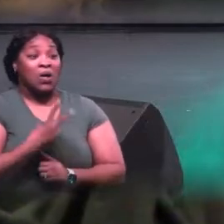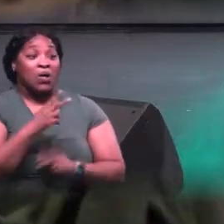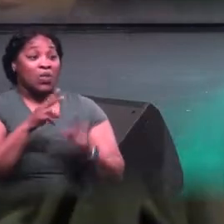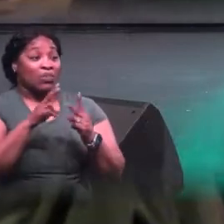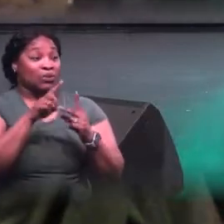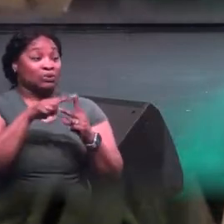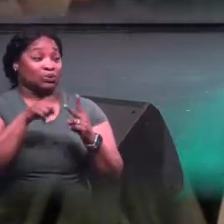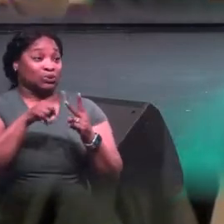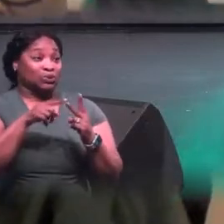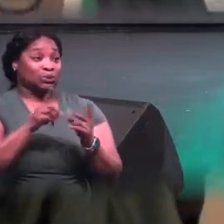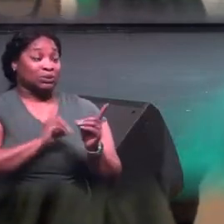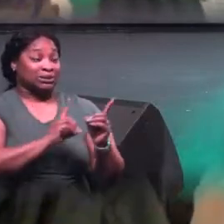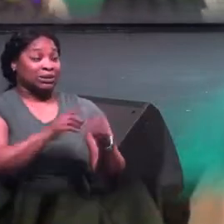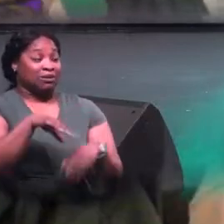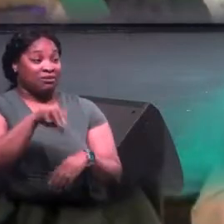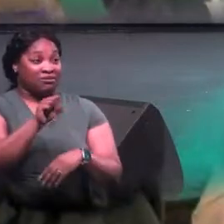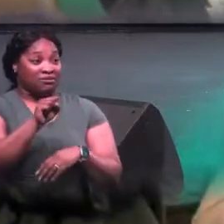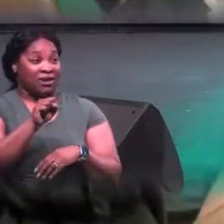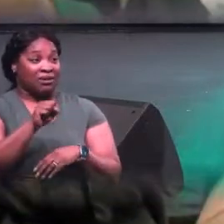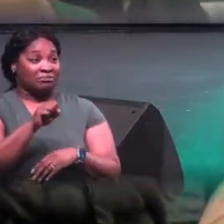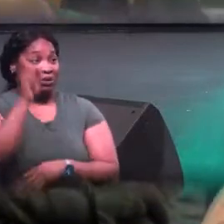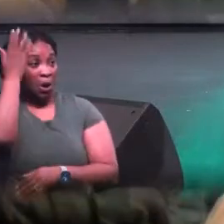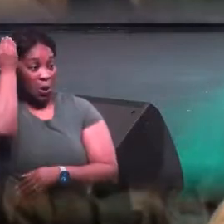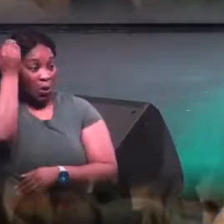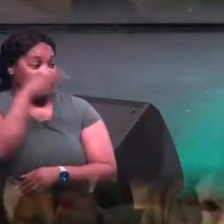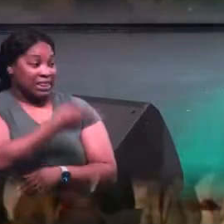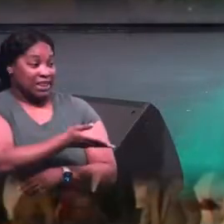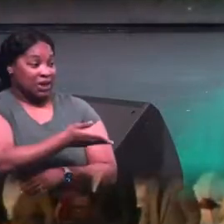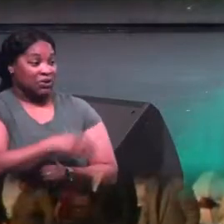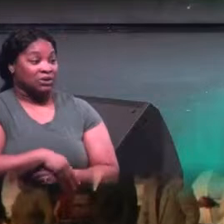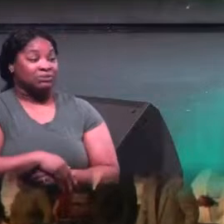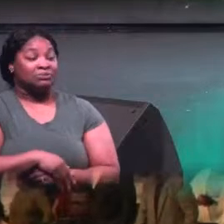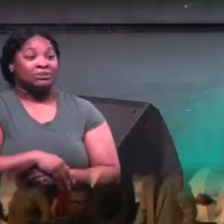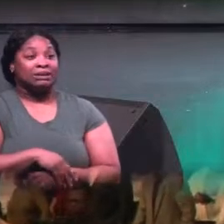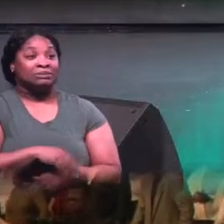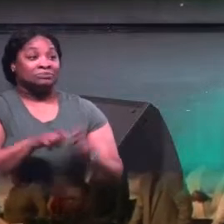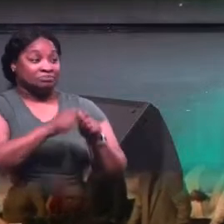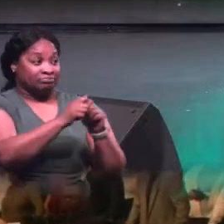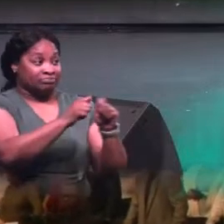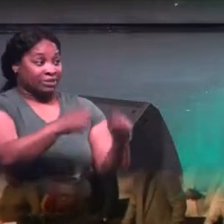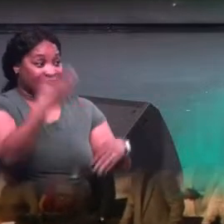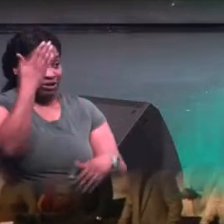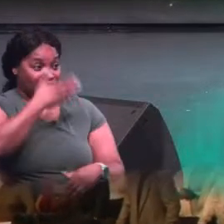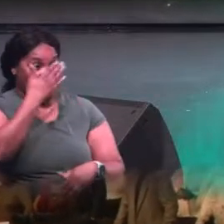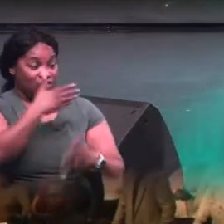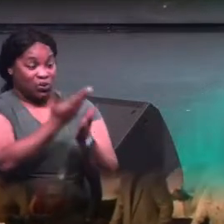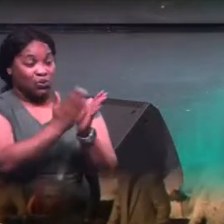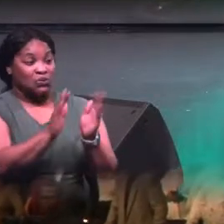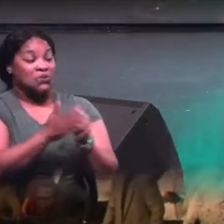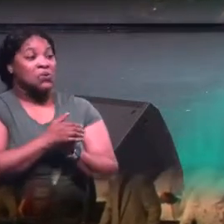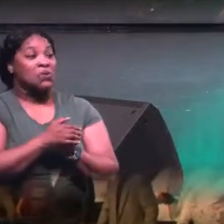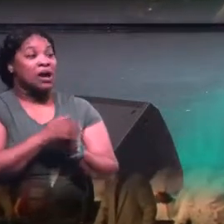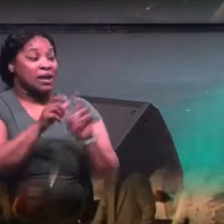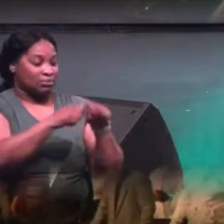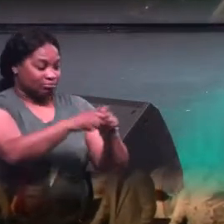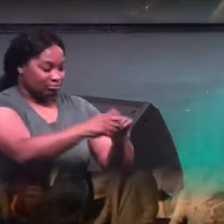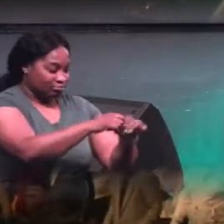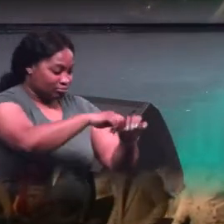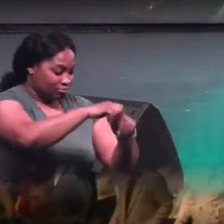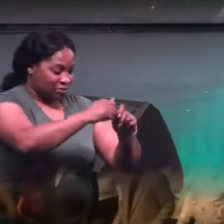disciples left and found the colt standing in the street, tied outside the front door. And as they were untying